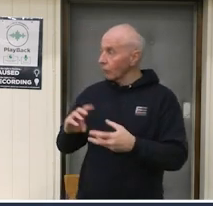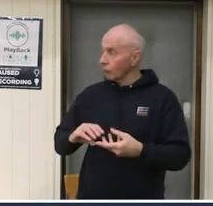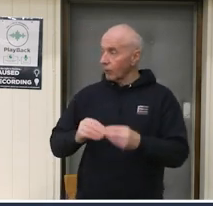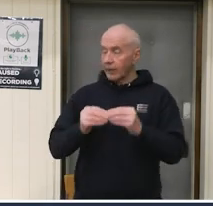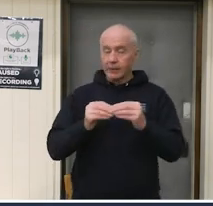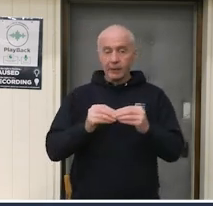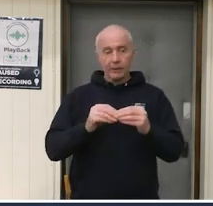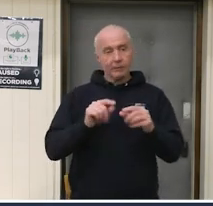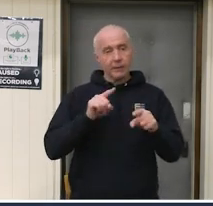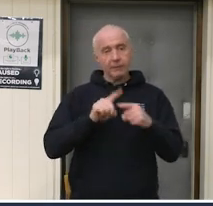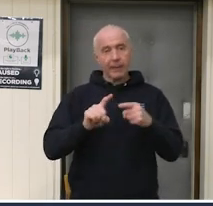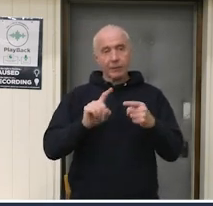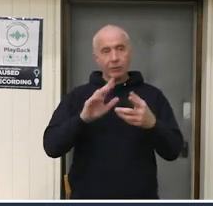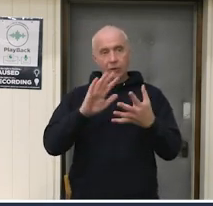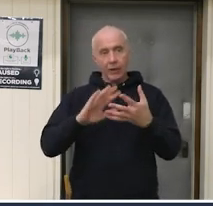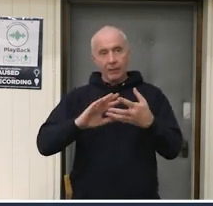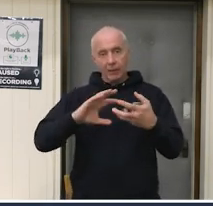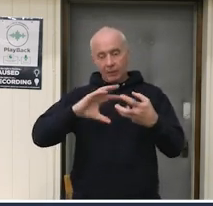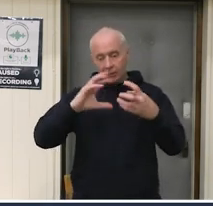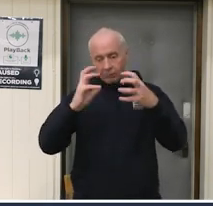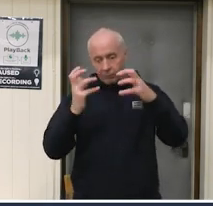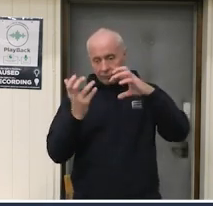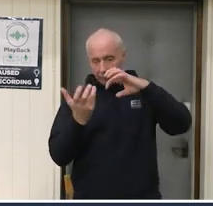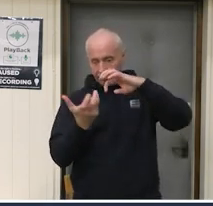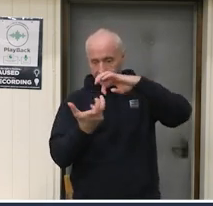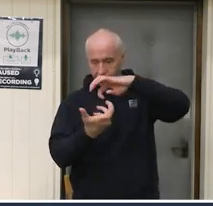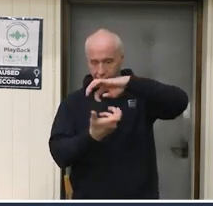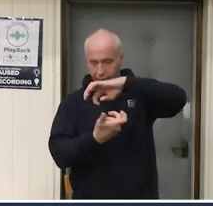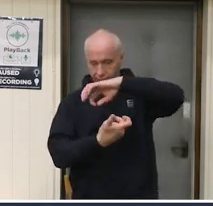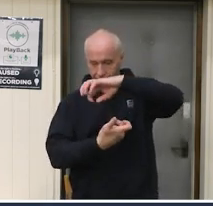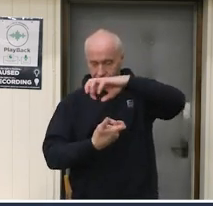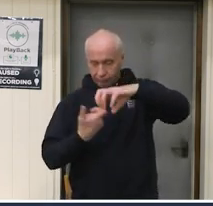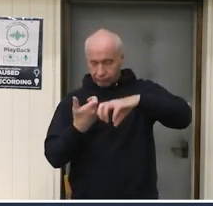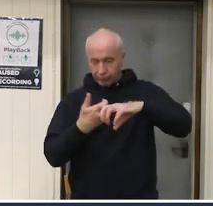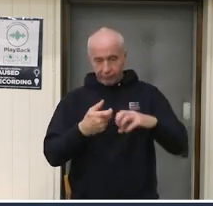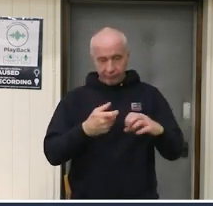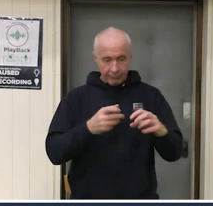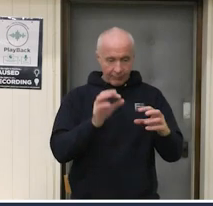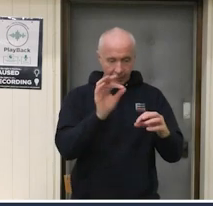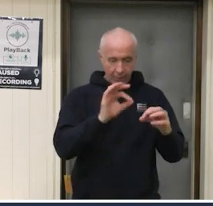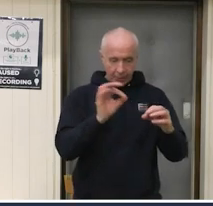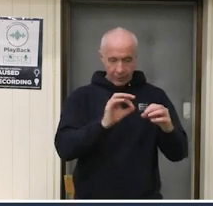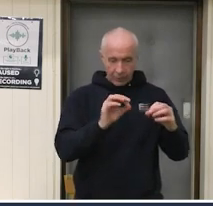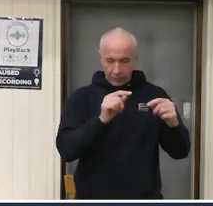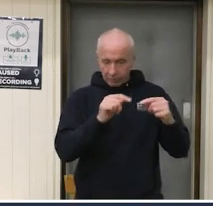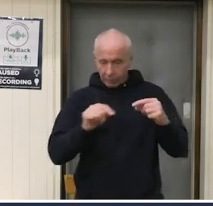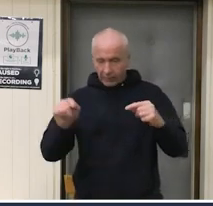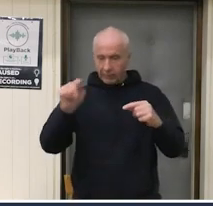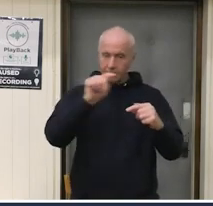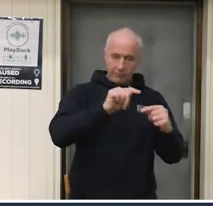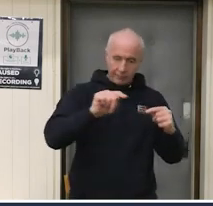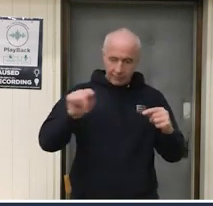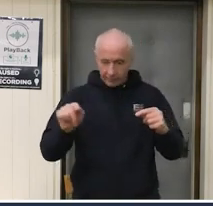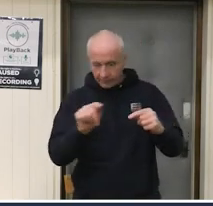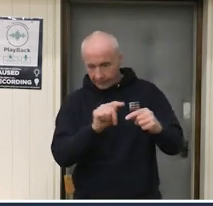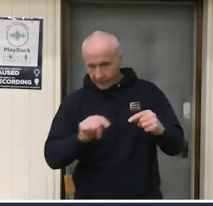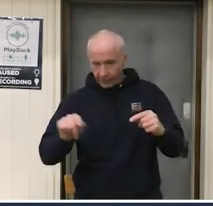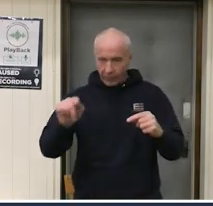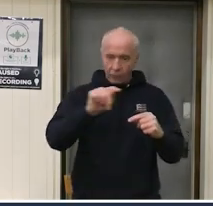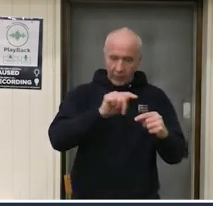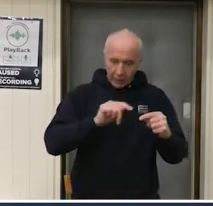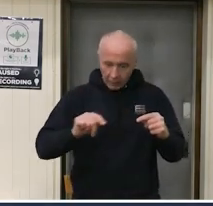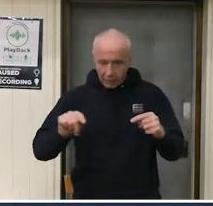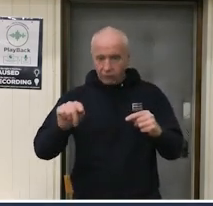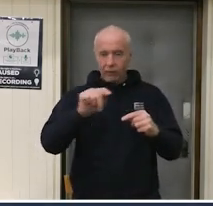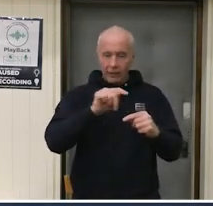twisted magnetic field that goes all the way around the donut, all those little charged particles are just going to truck around and around and